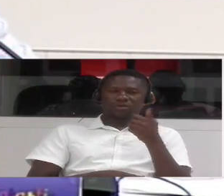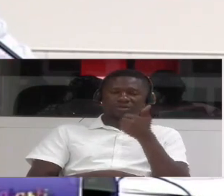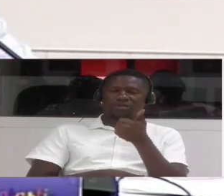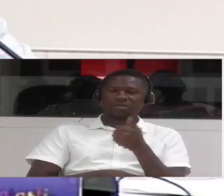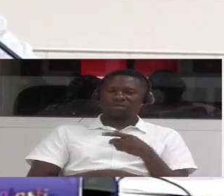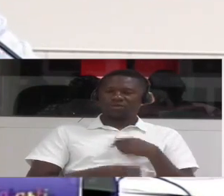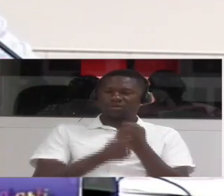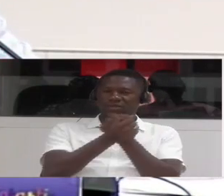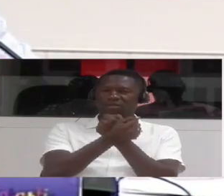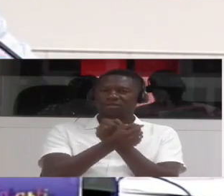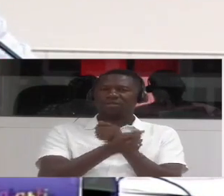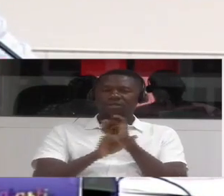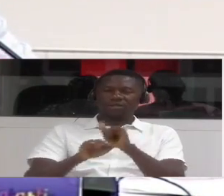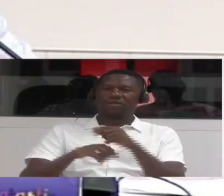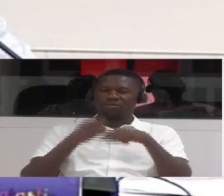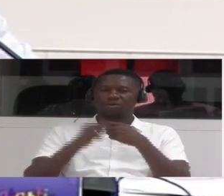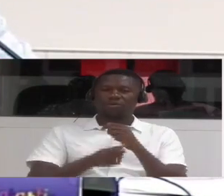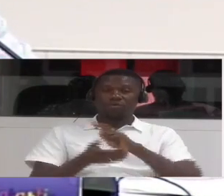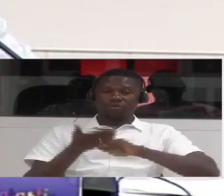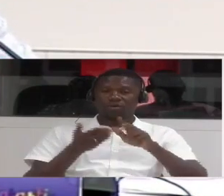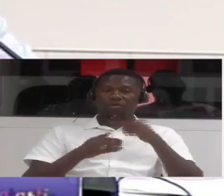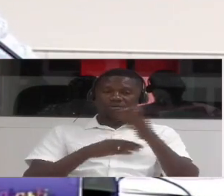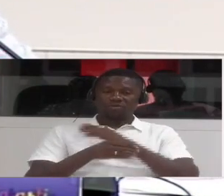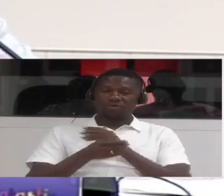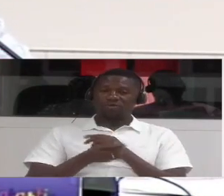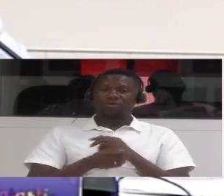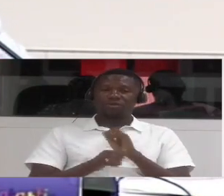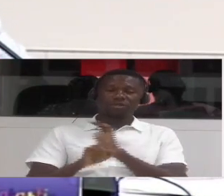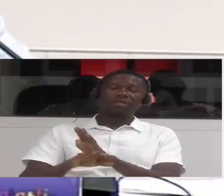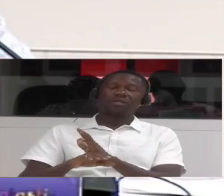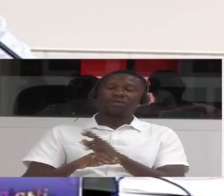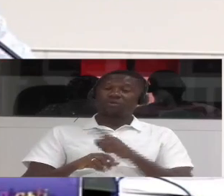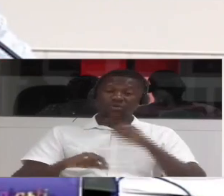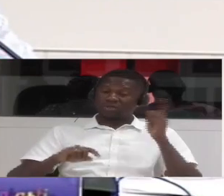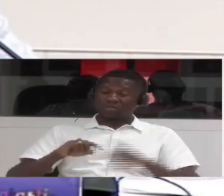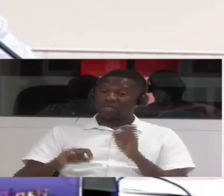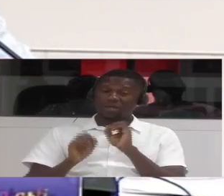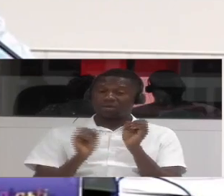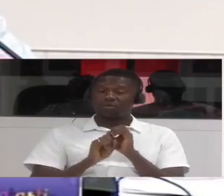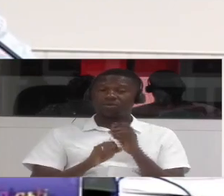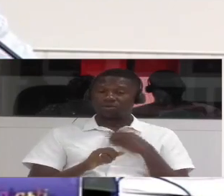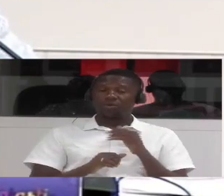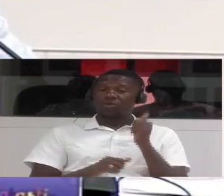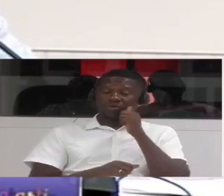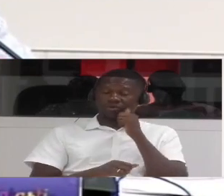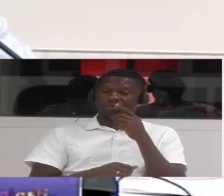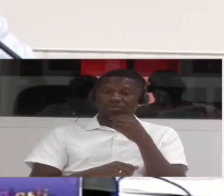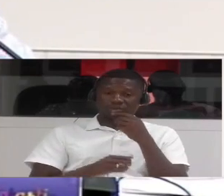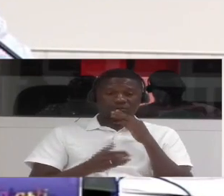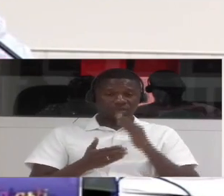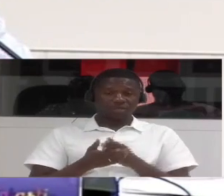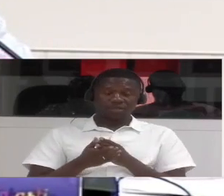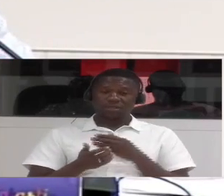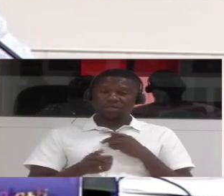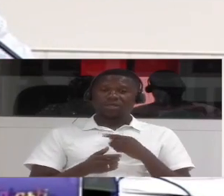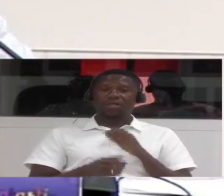week before he was released. He was also not charged. And then, it also pleases me to announce that Ibu is